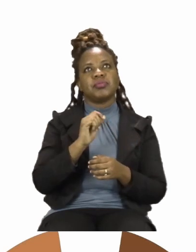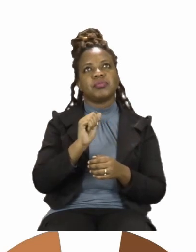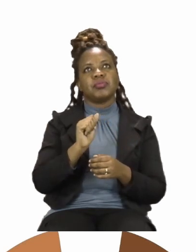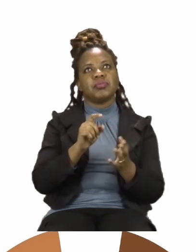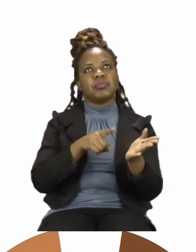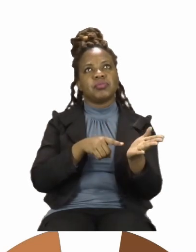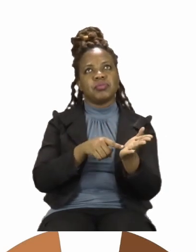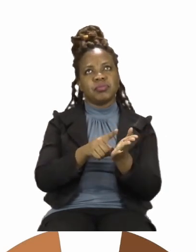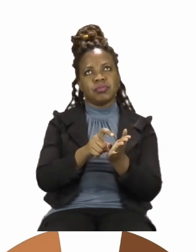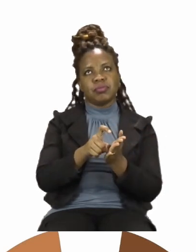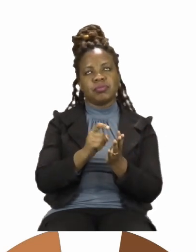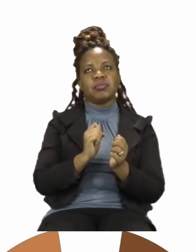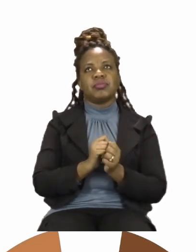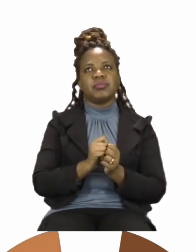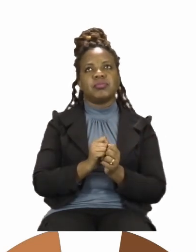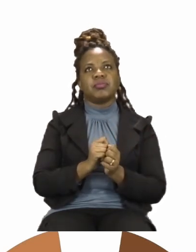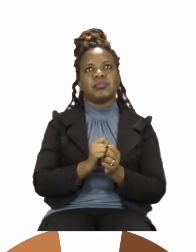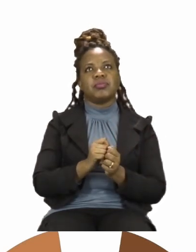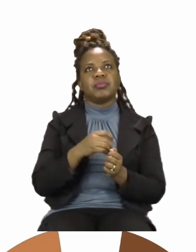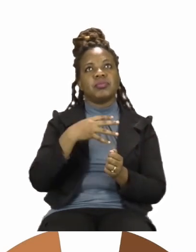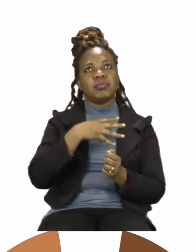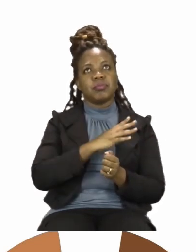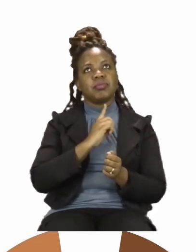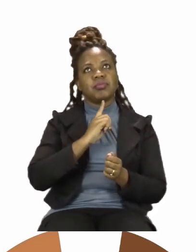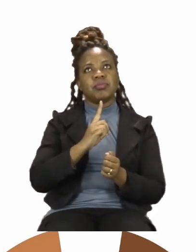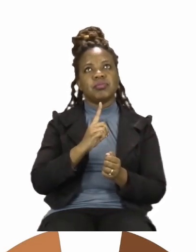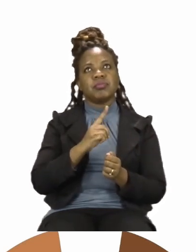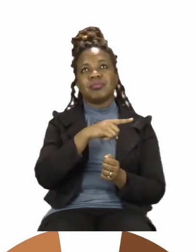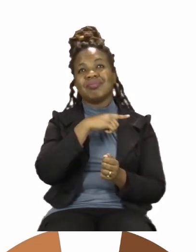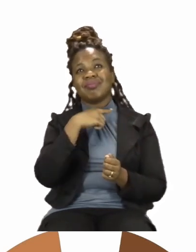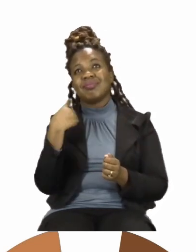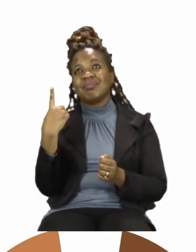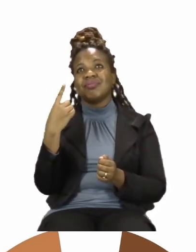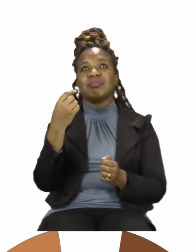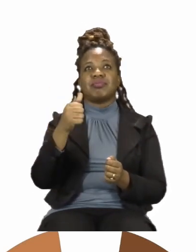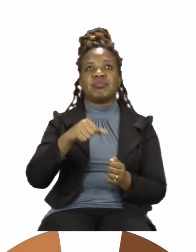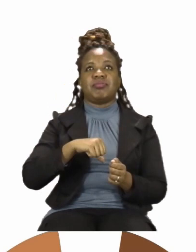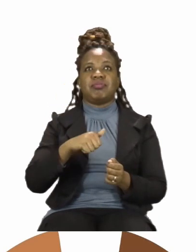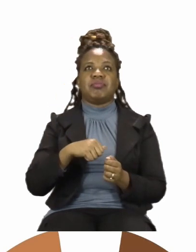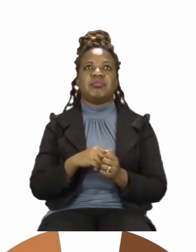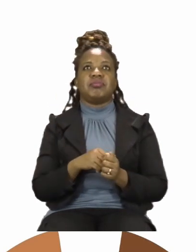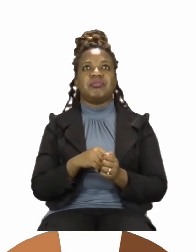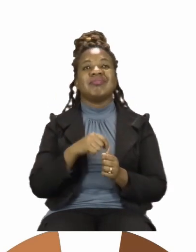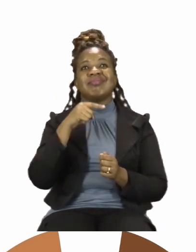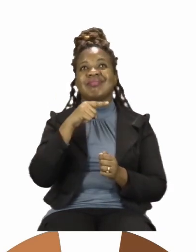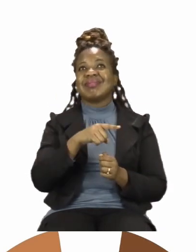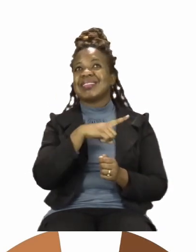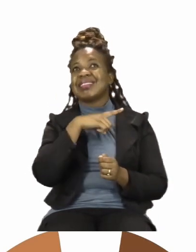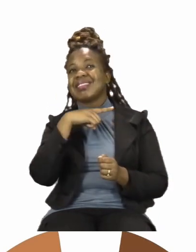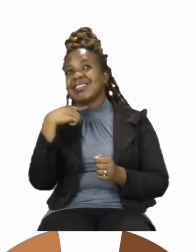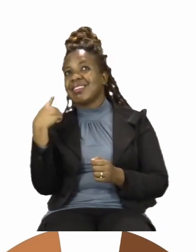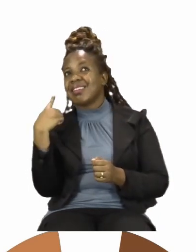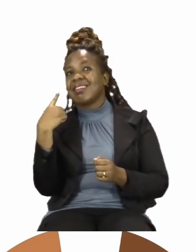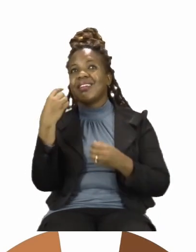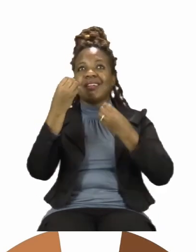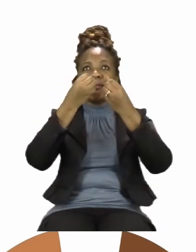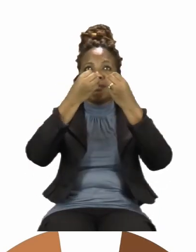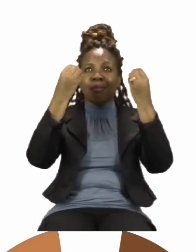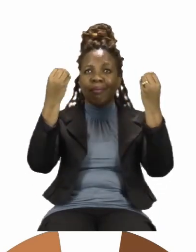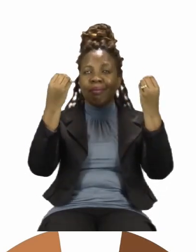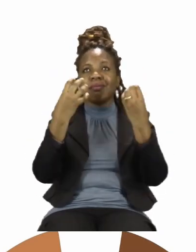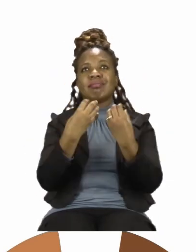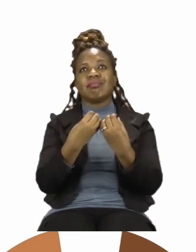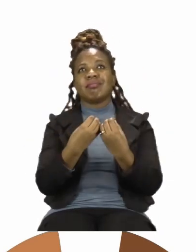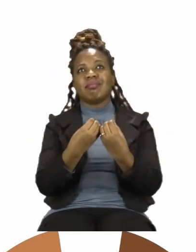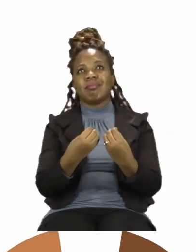HIV is a virus. AIDS is a killer disease. It kills adults and